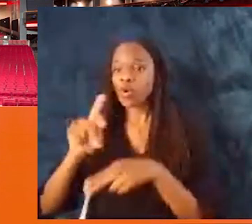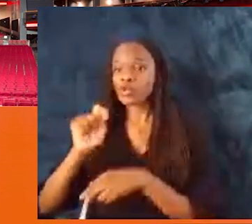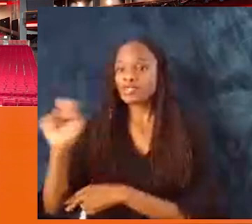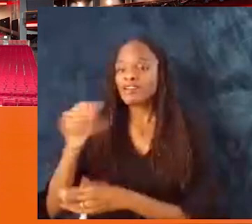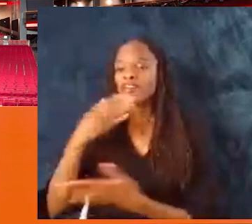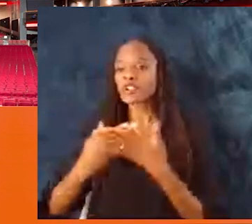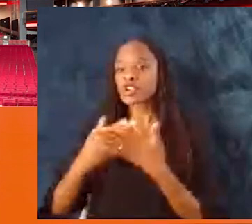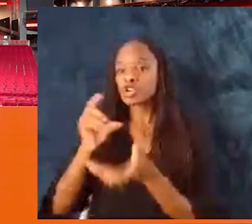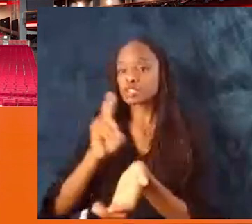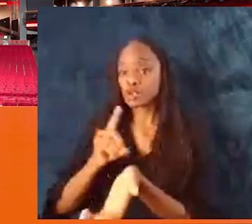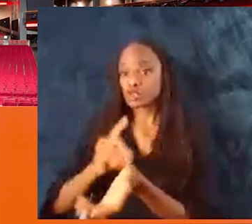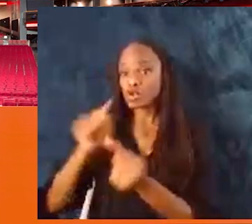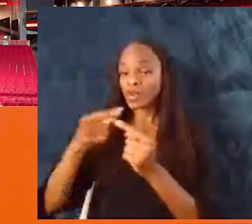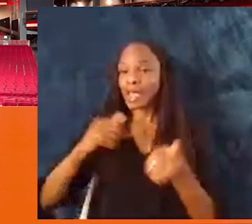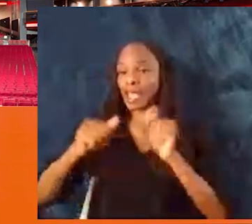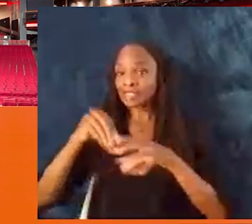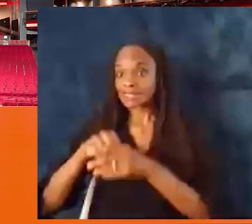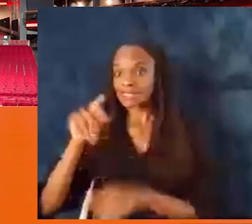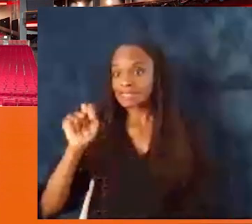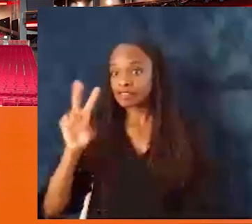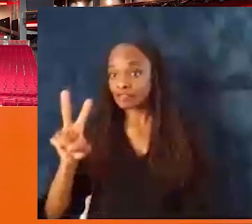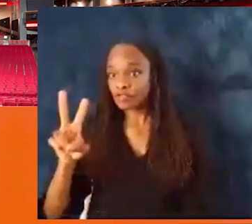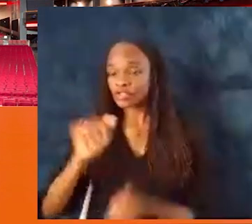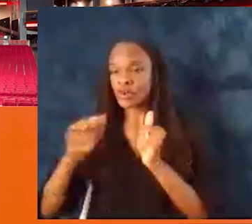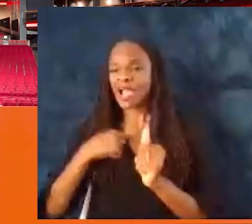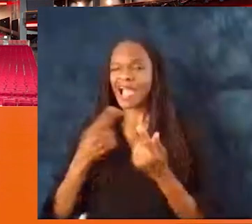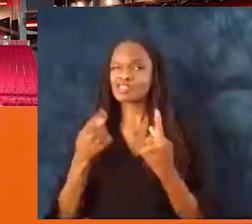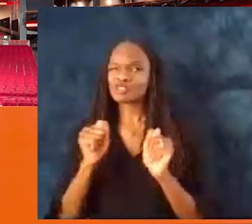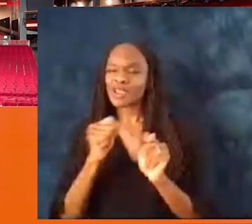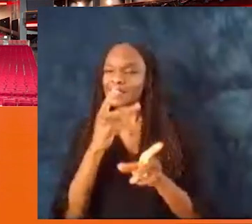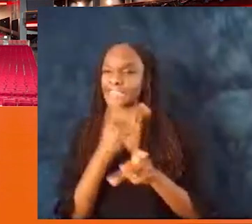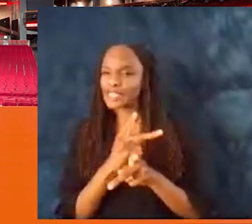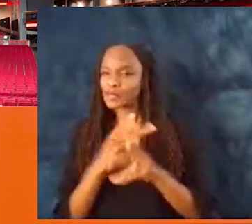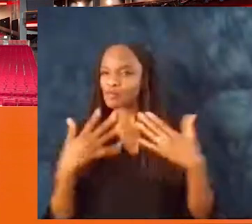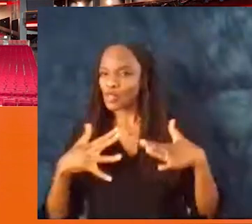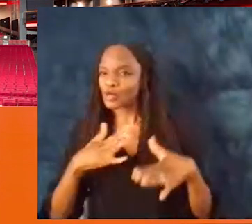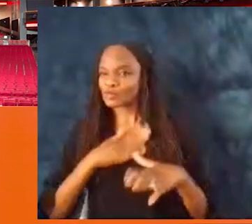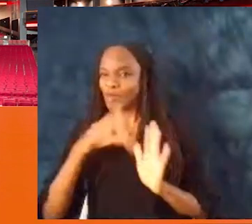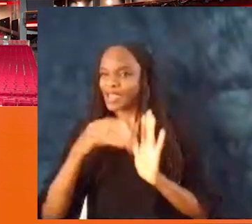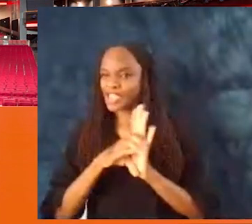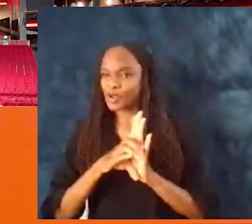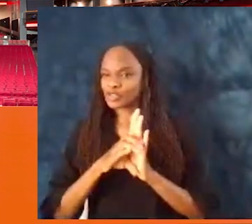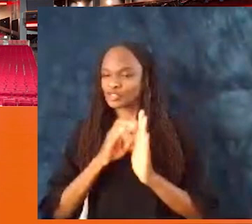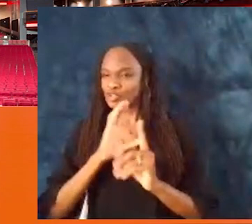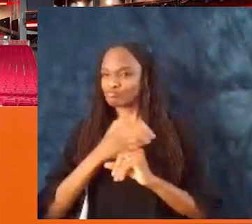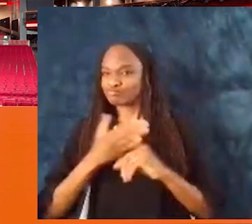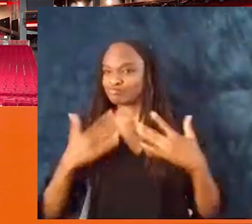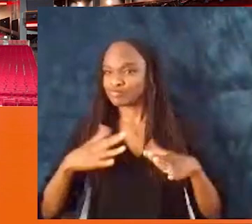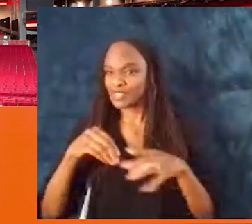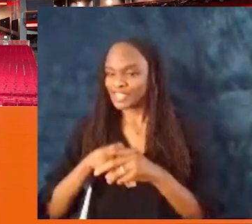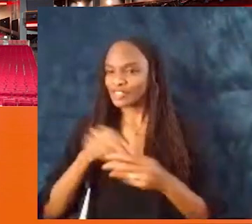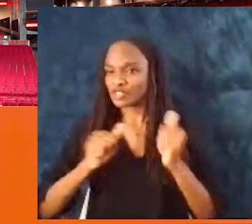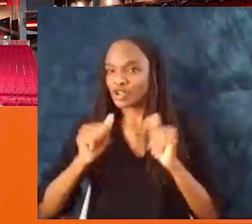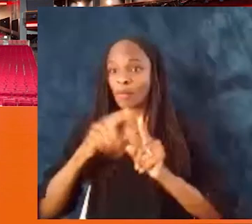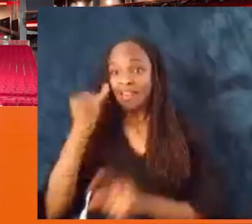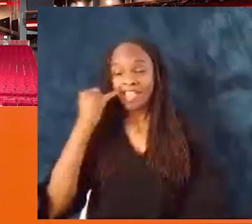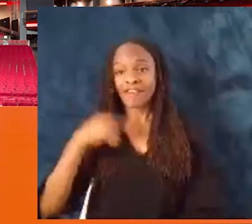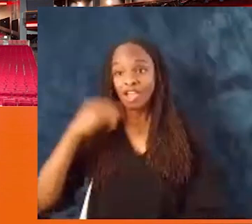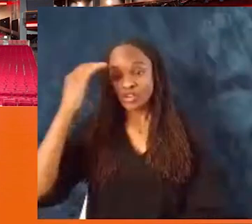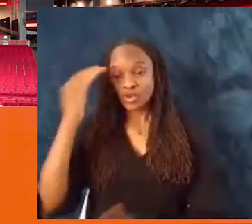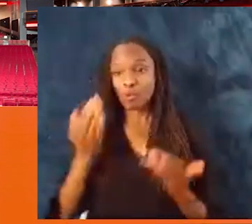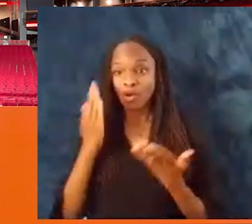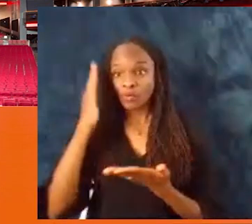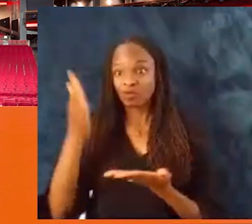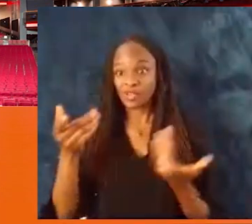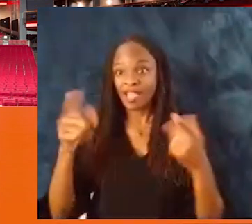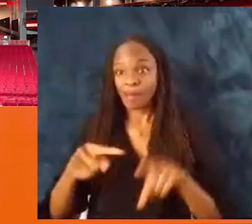in a TV show, I'll try to keep the clothes my character wore in that show. But if I'd known what was about to happen, I would